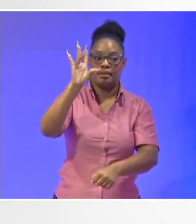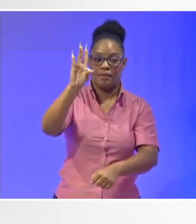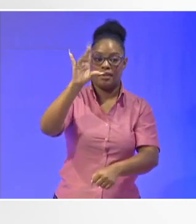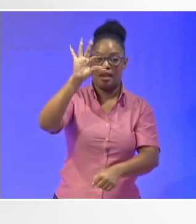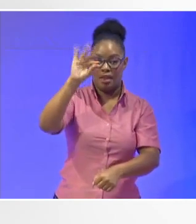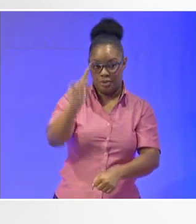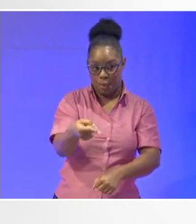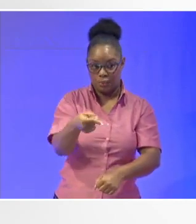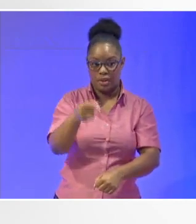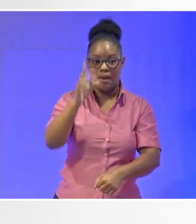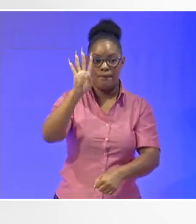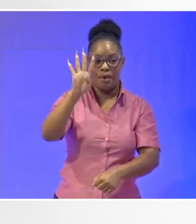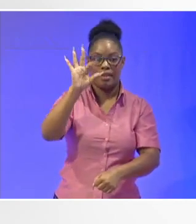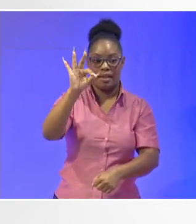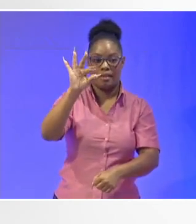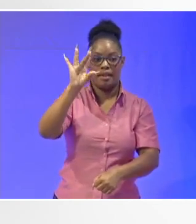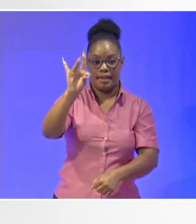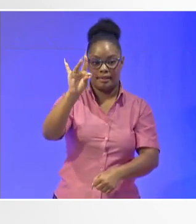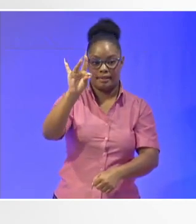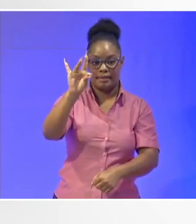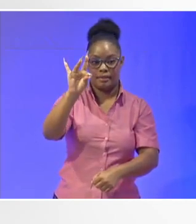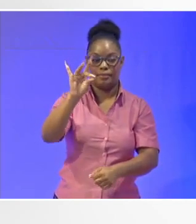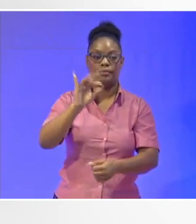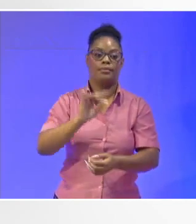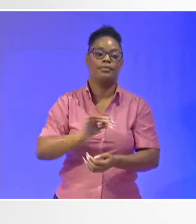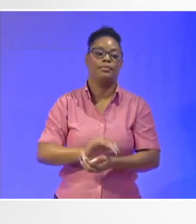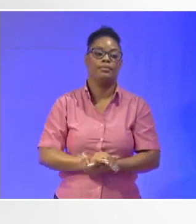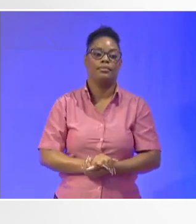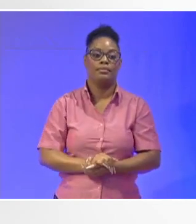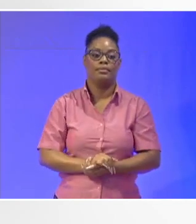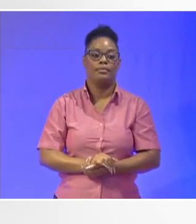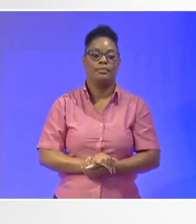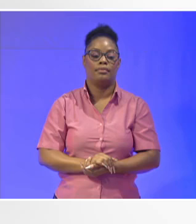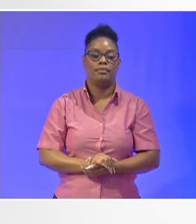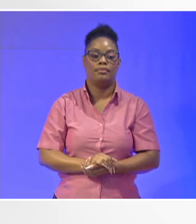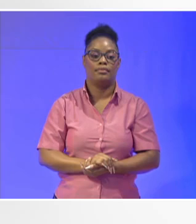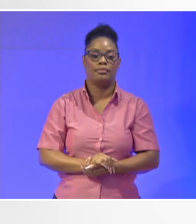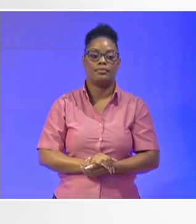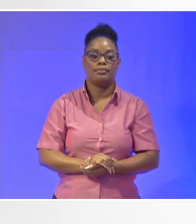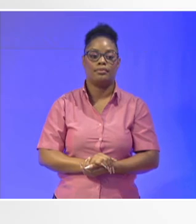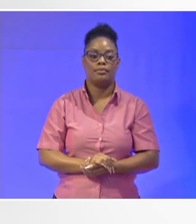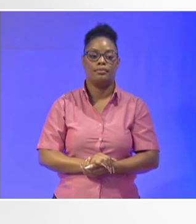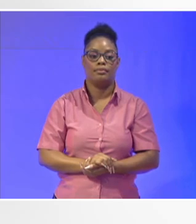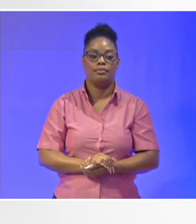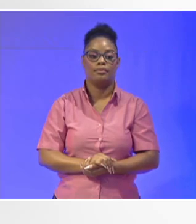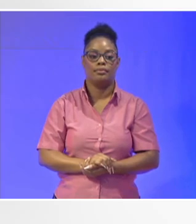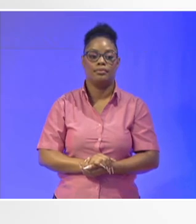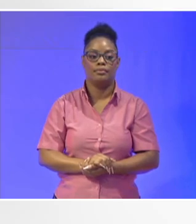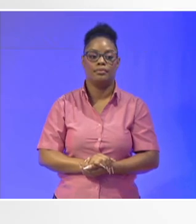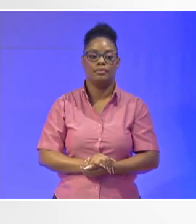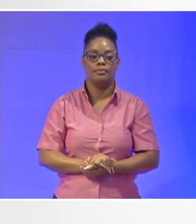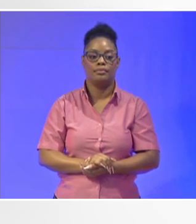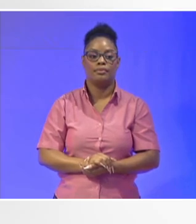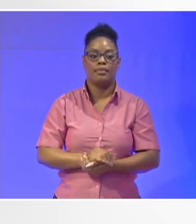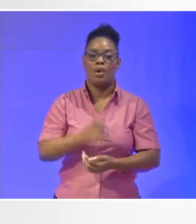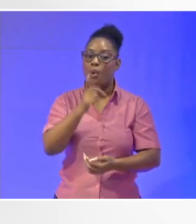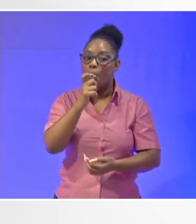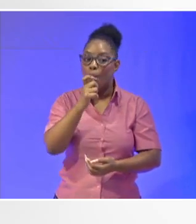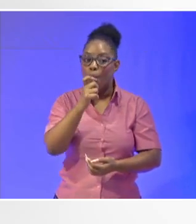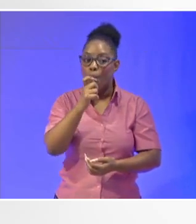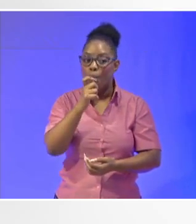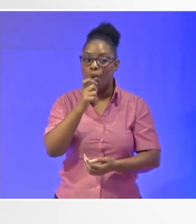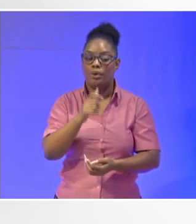679,498, and I think Minister will give the updated figure as of late yesterday evening. Our unvaccinated cohort, not